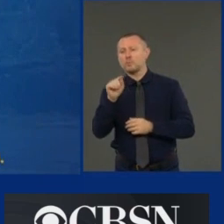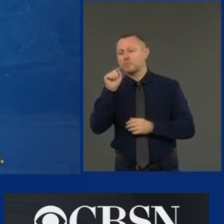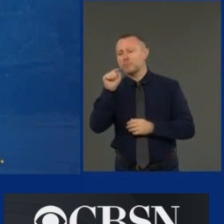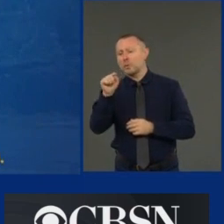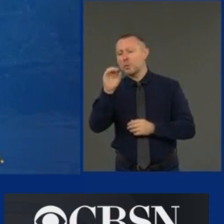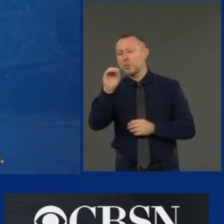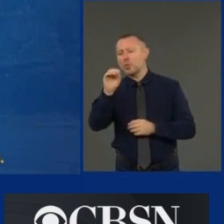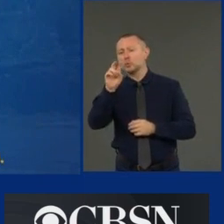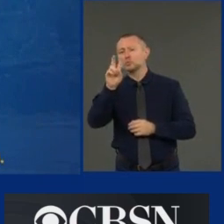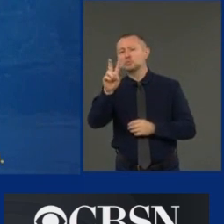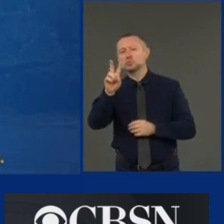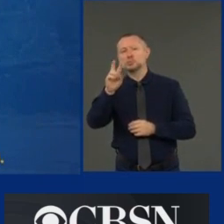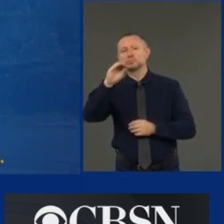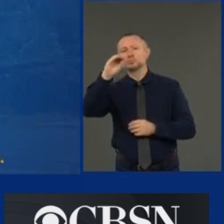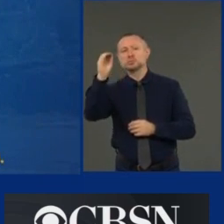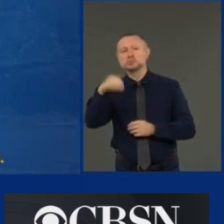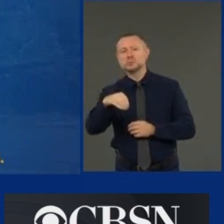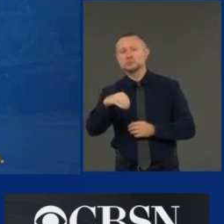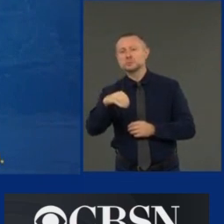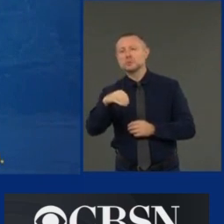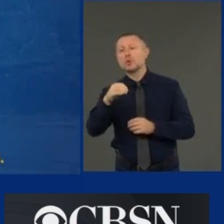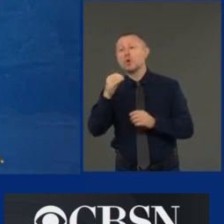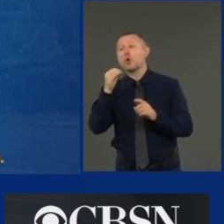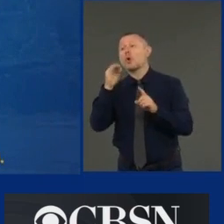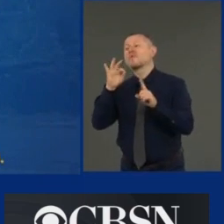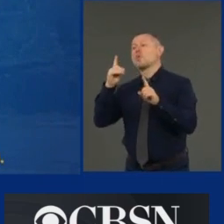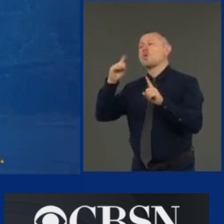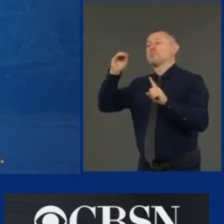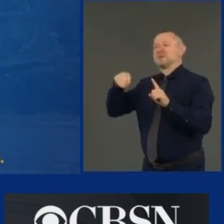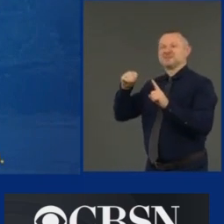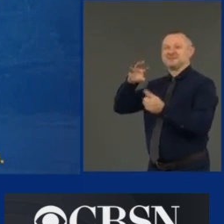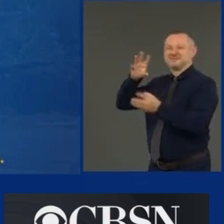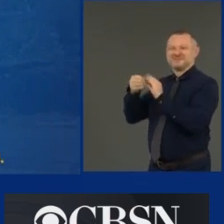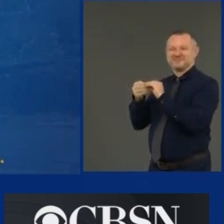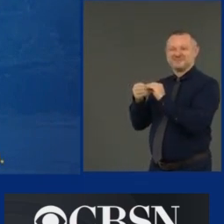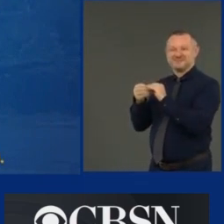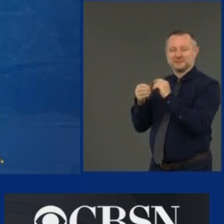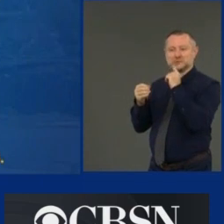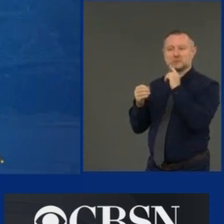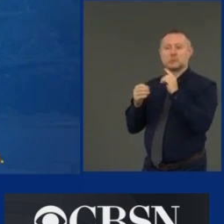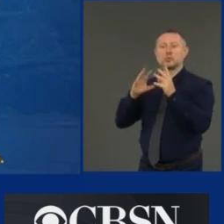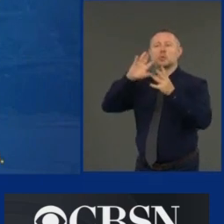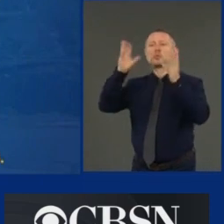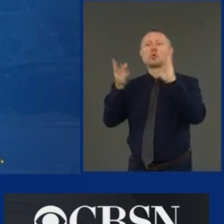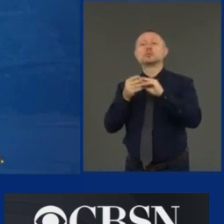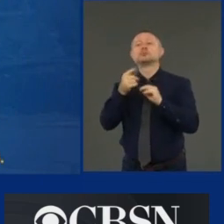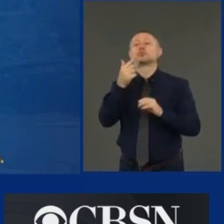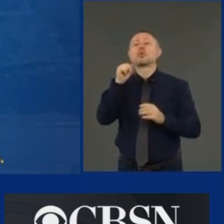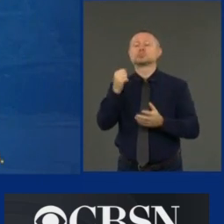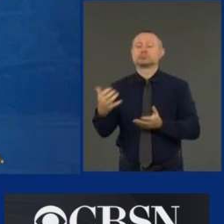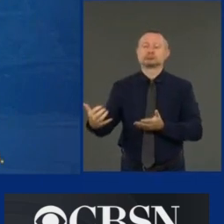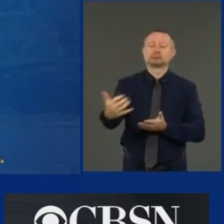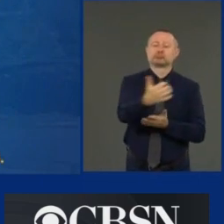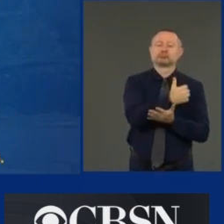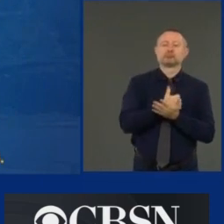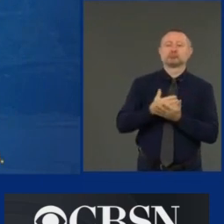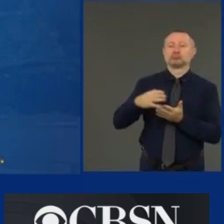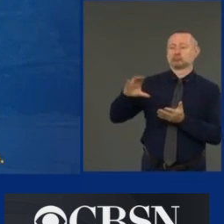0.02%, 0.02 of 1% of the gross operating revenues. That's the legal